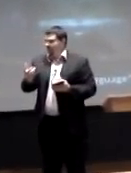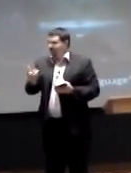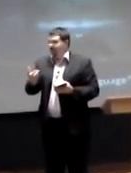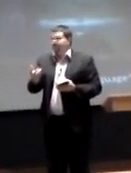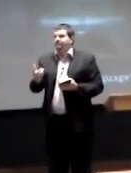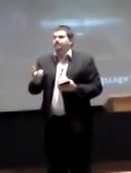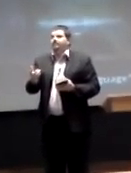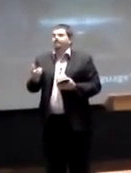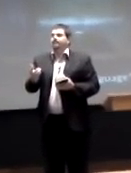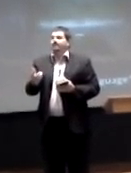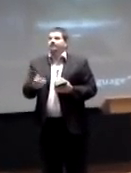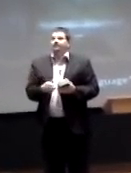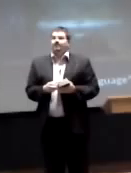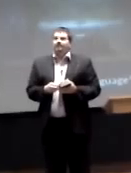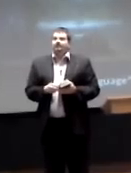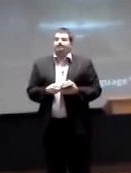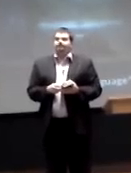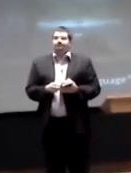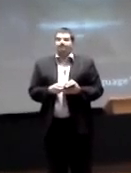sense?